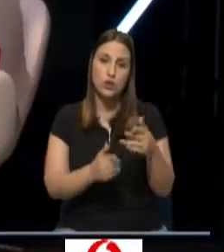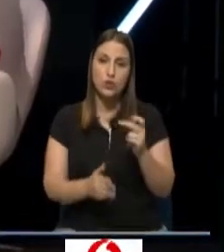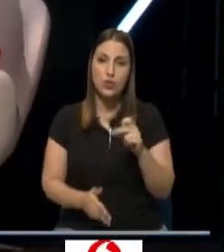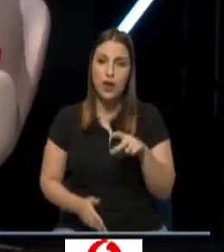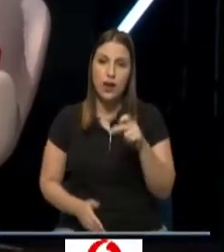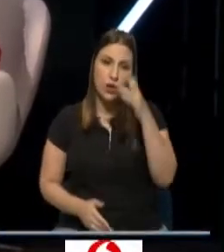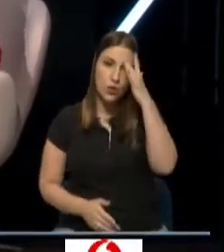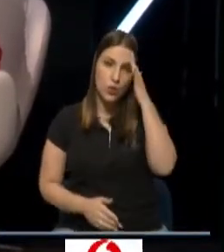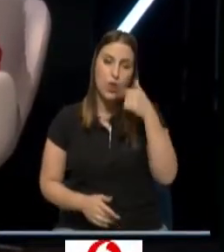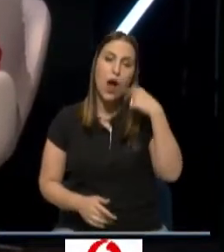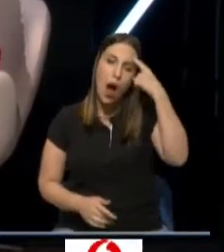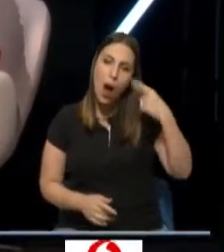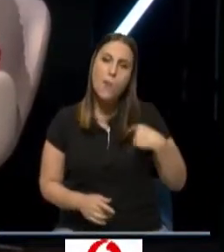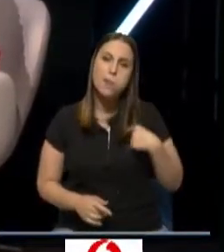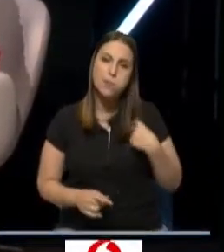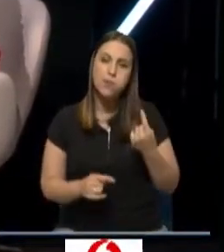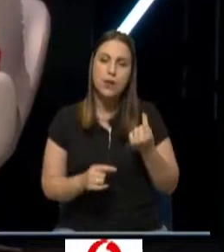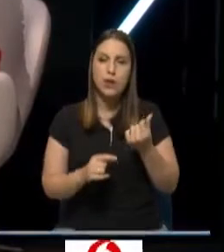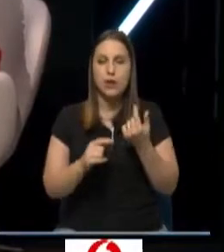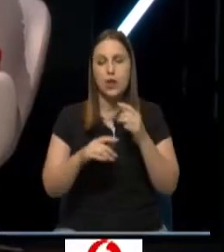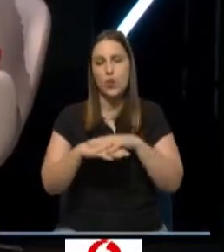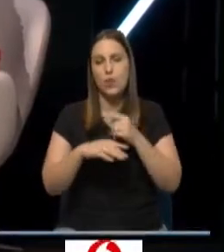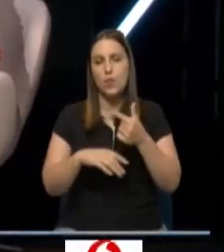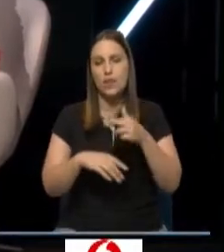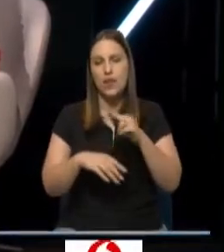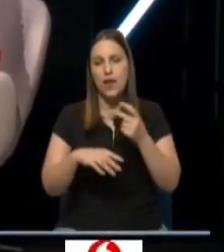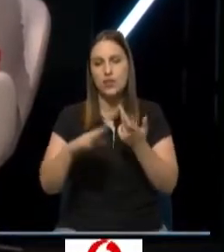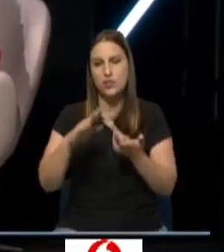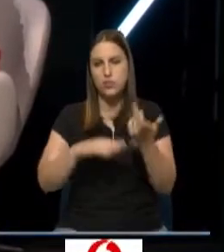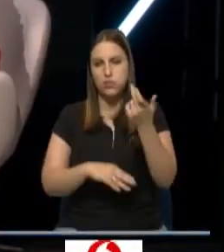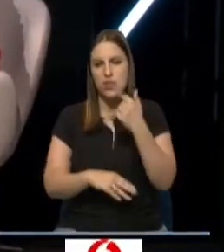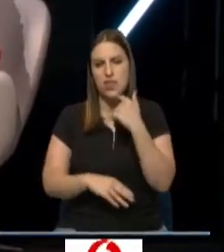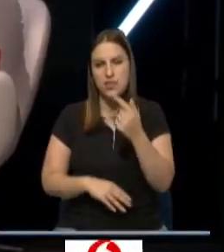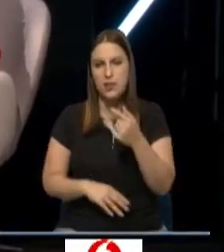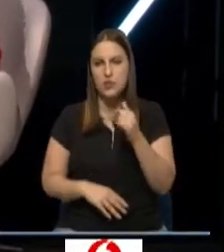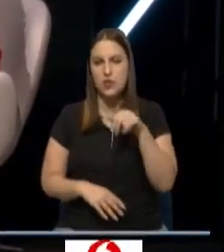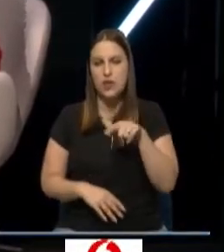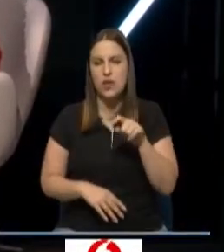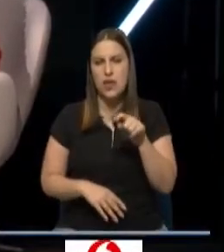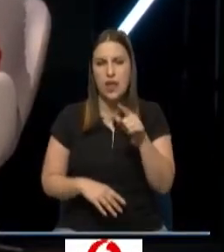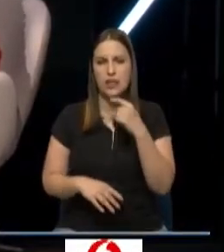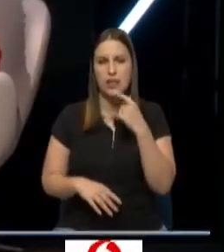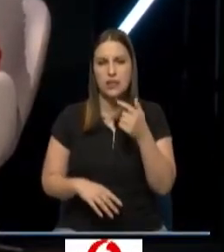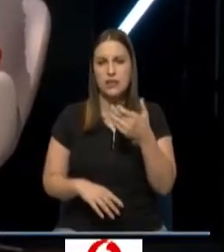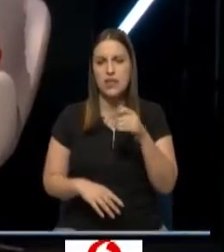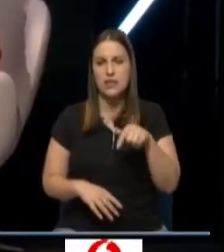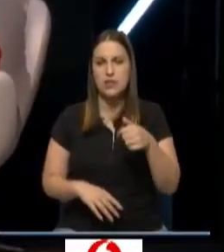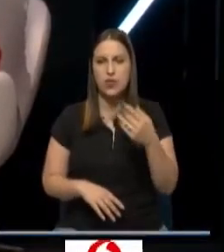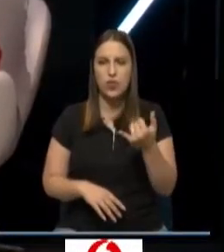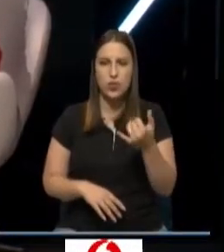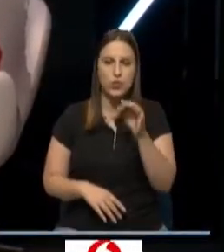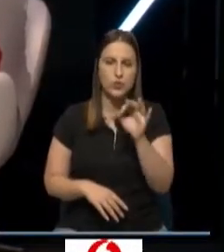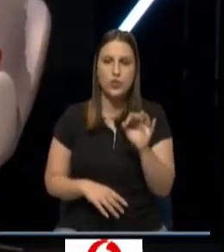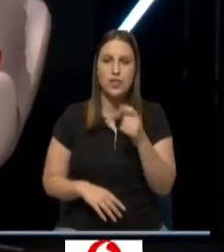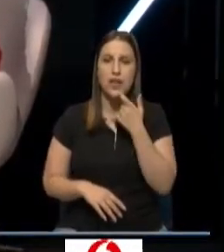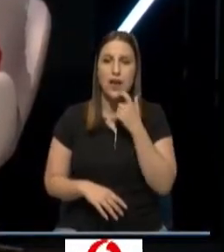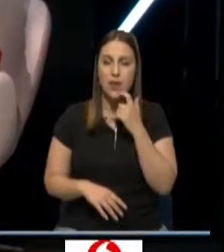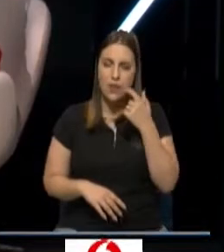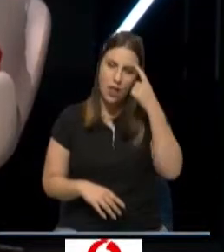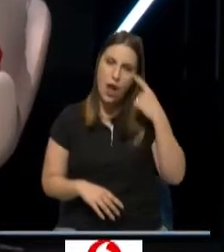and I think... I know that there's an increase, there's inflation rate to